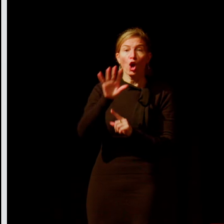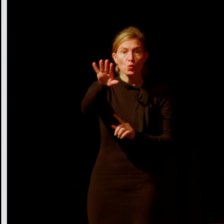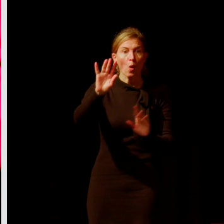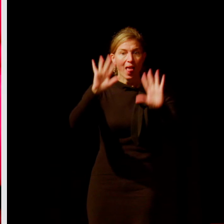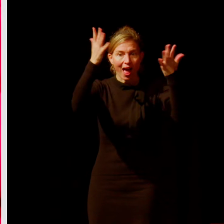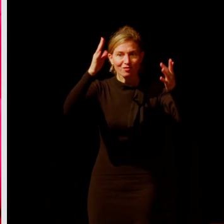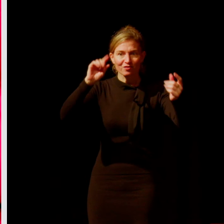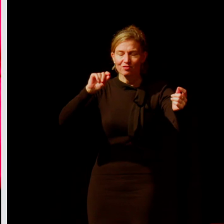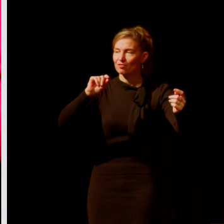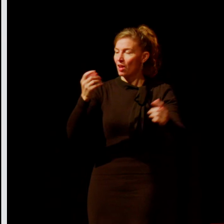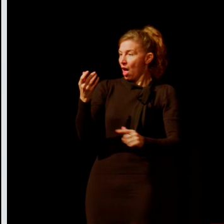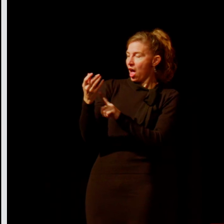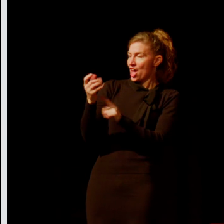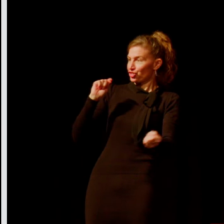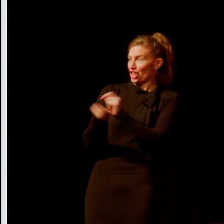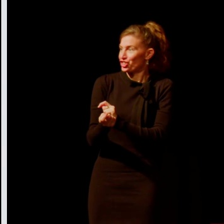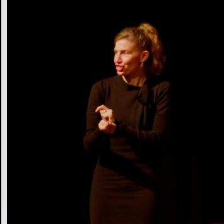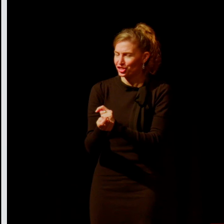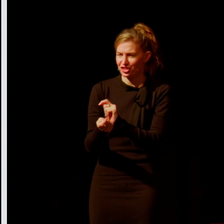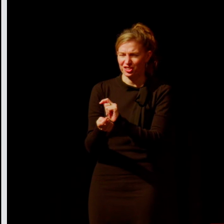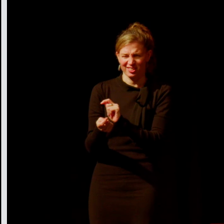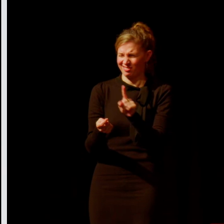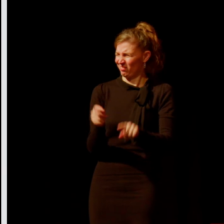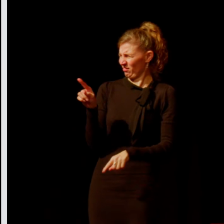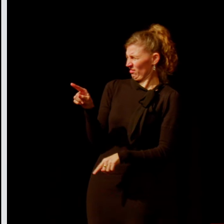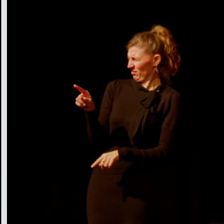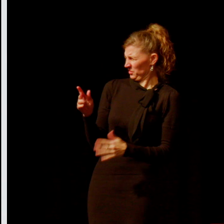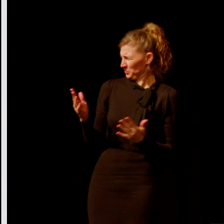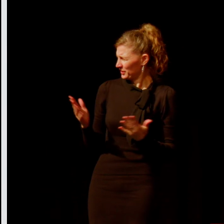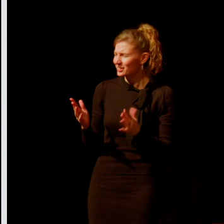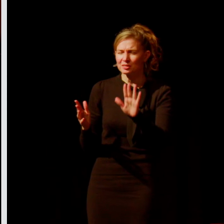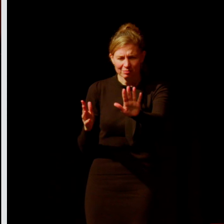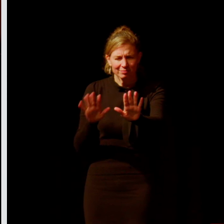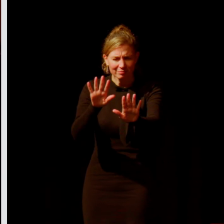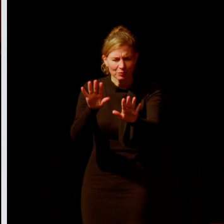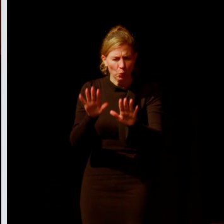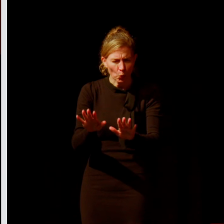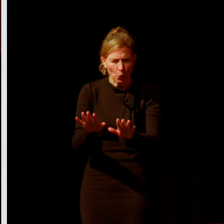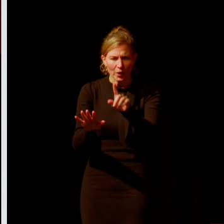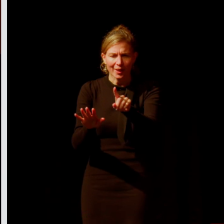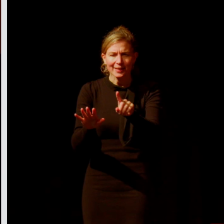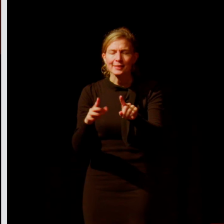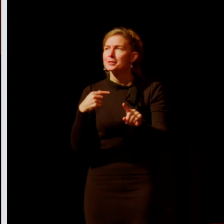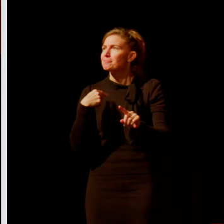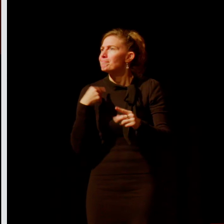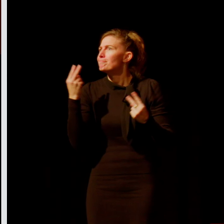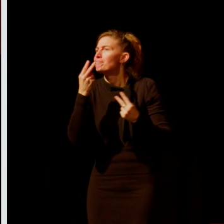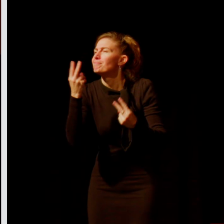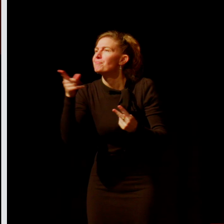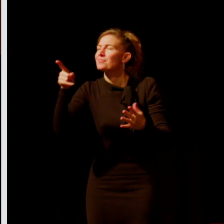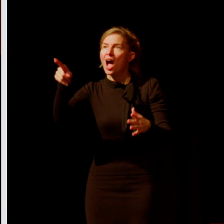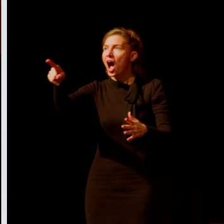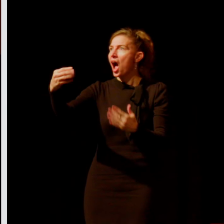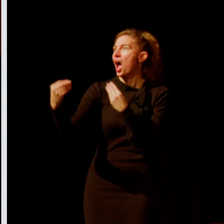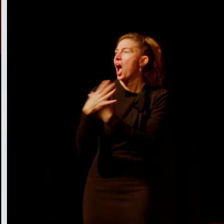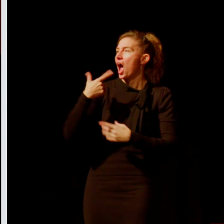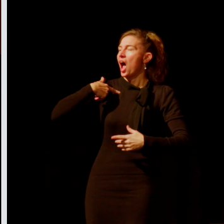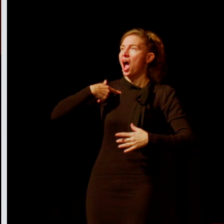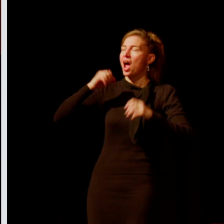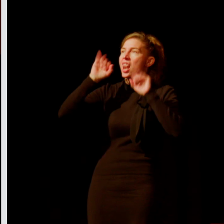Now, I know that's an odd question, but stick with me. You see, we often look for life-changing moments in the big